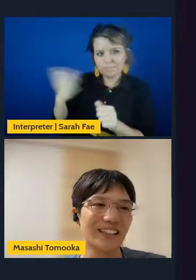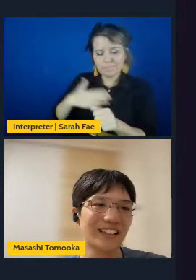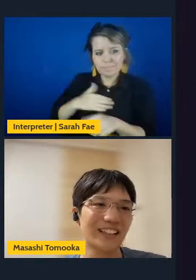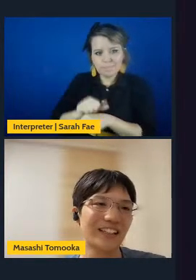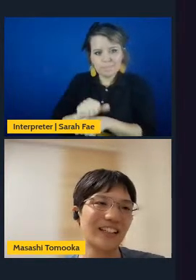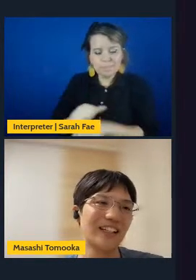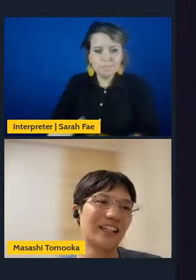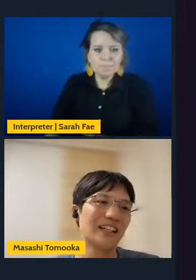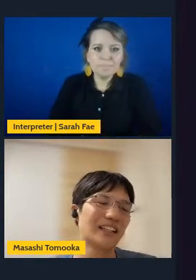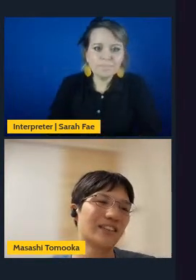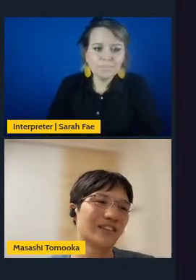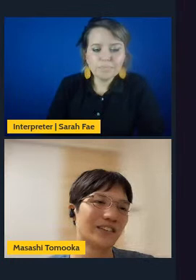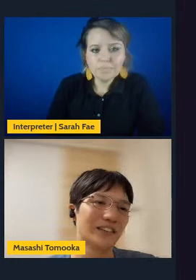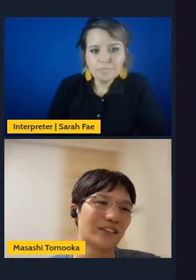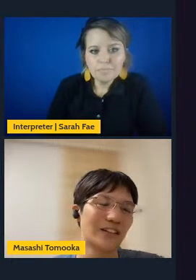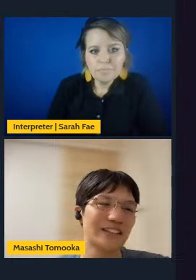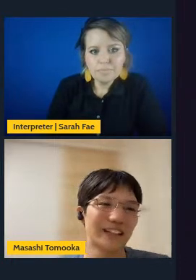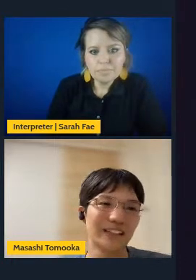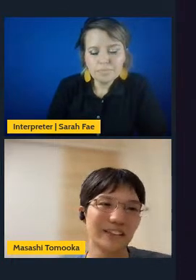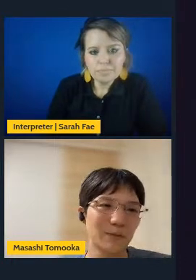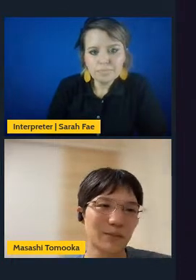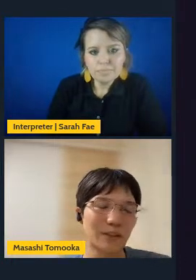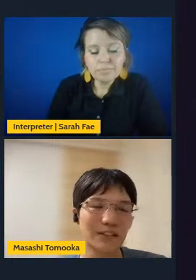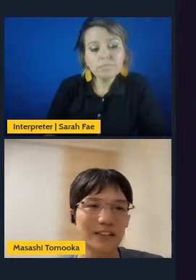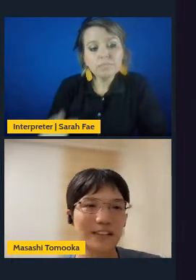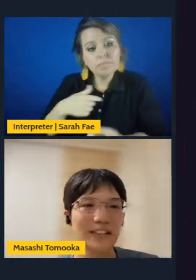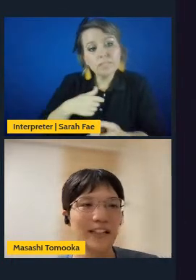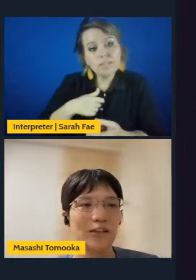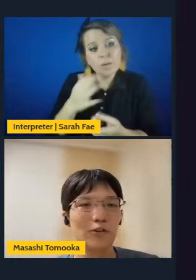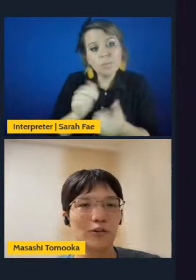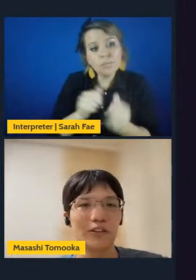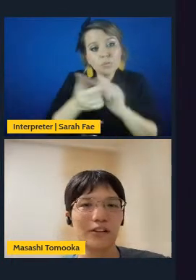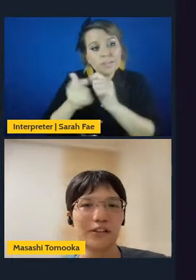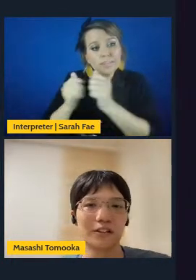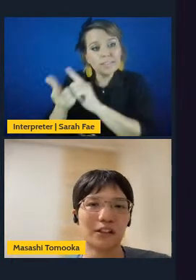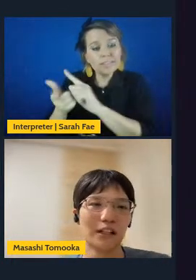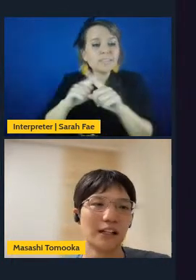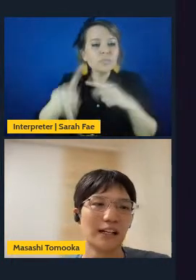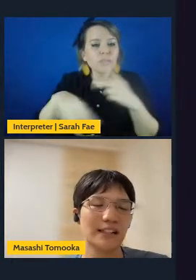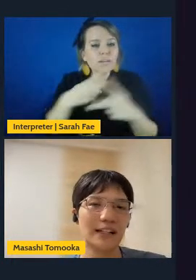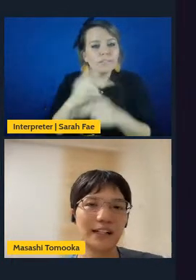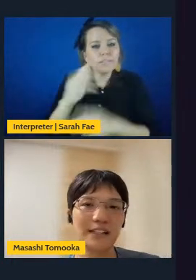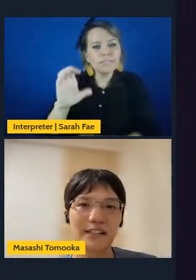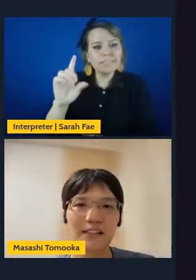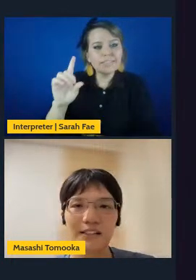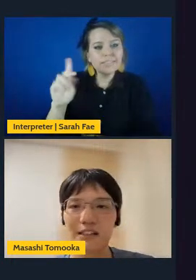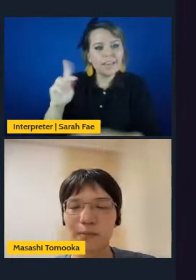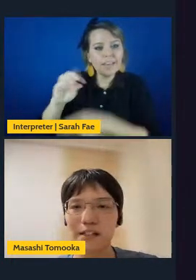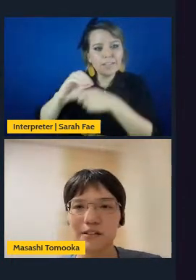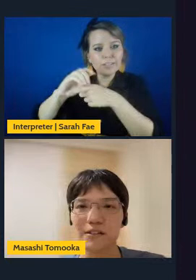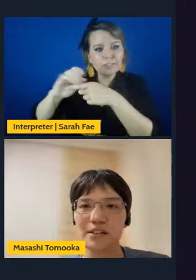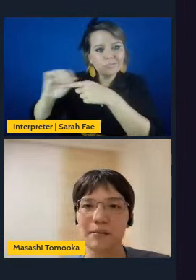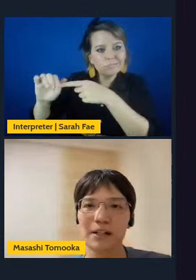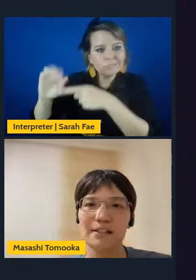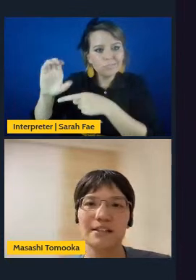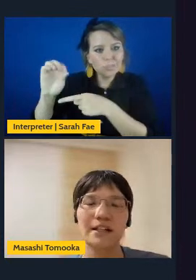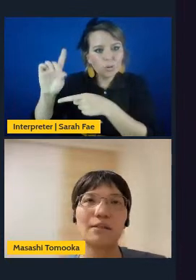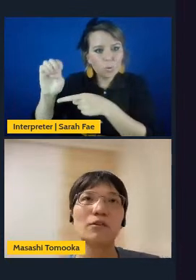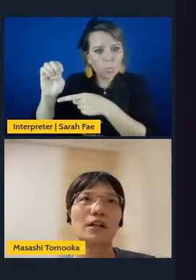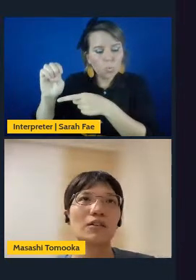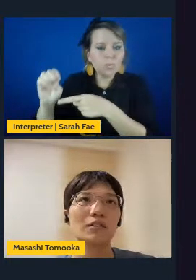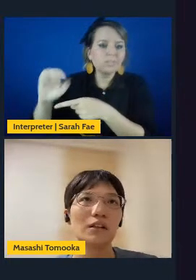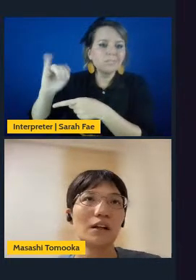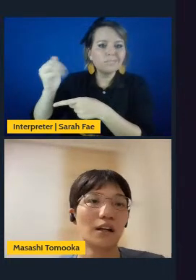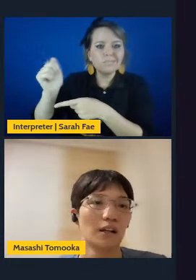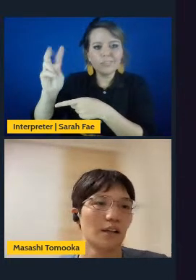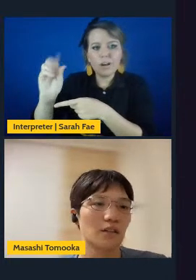is to translate TypeScript CDK code to other languages such as Python, Java, C#,